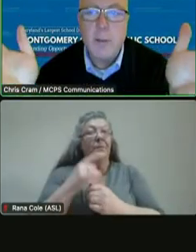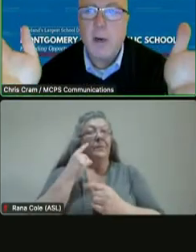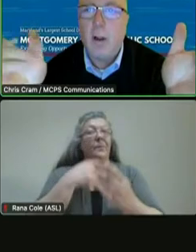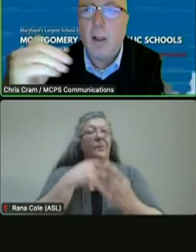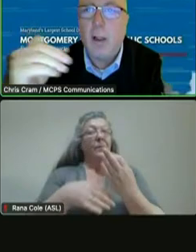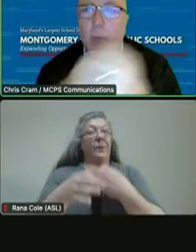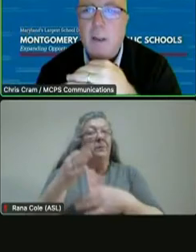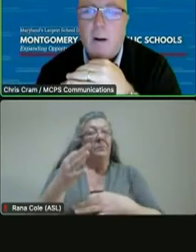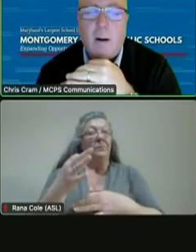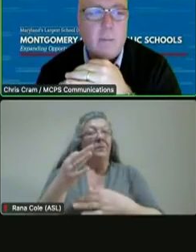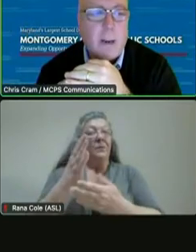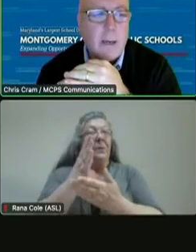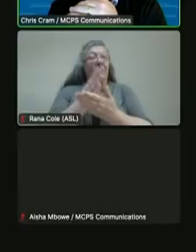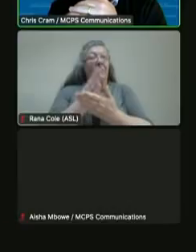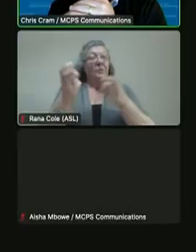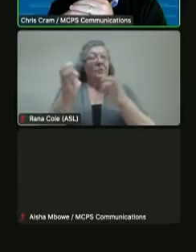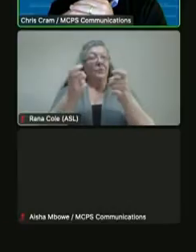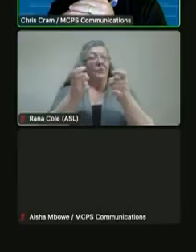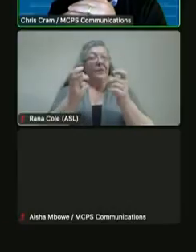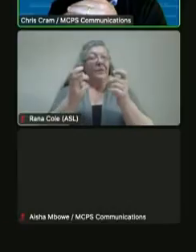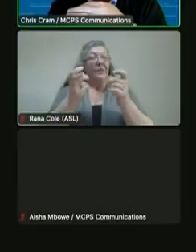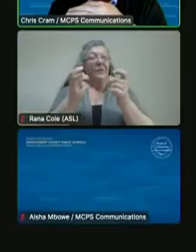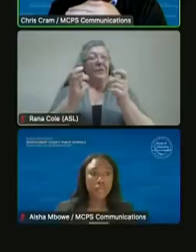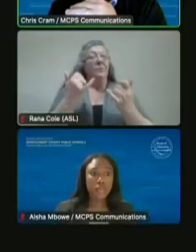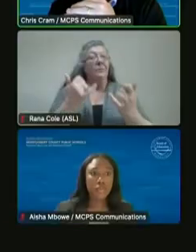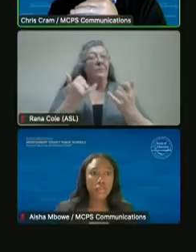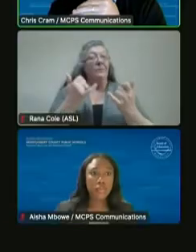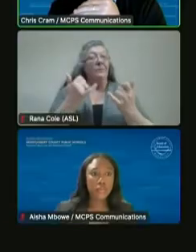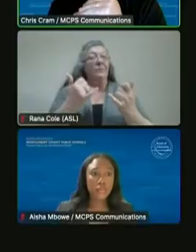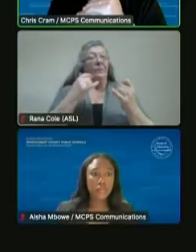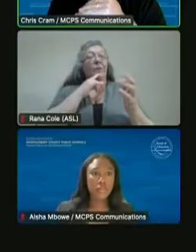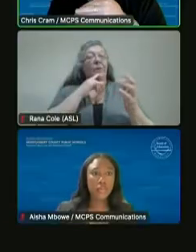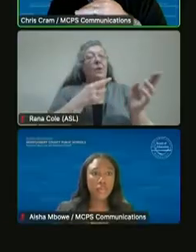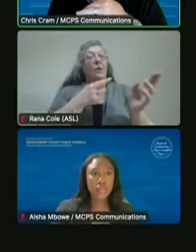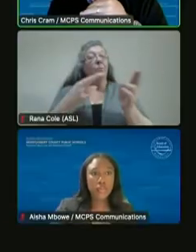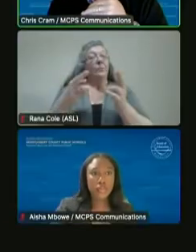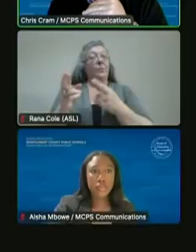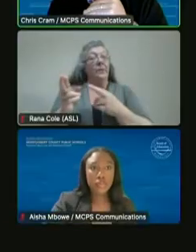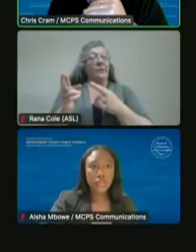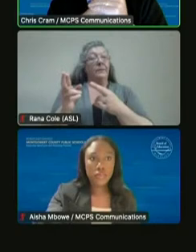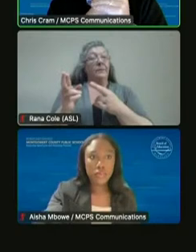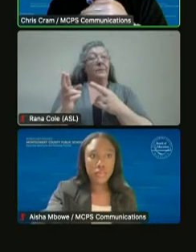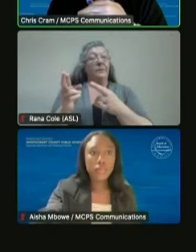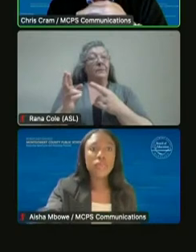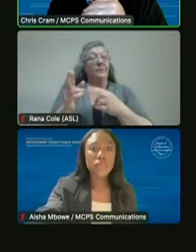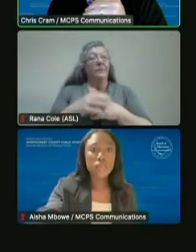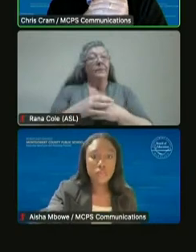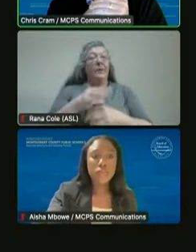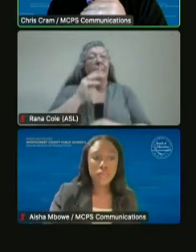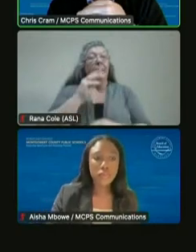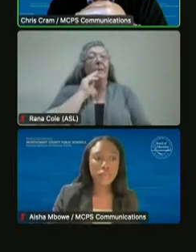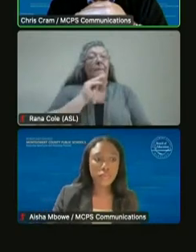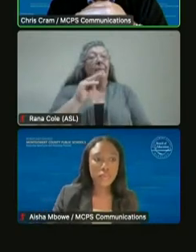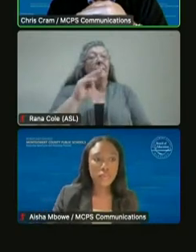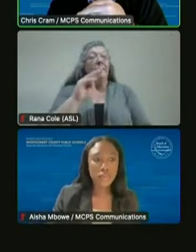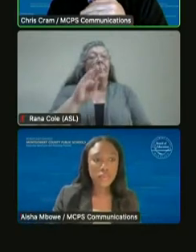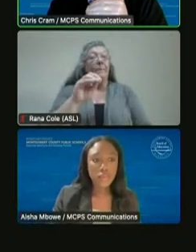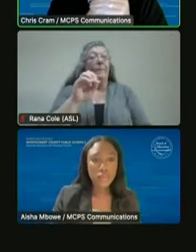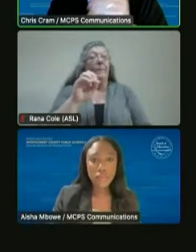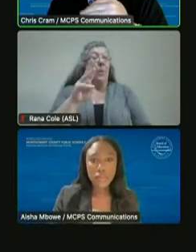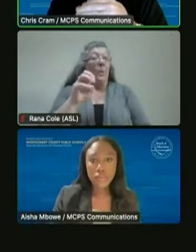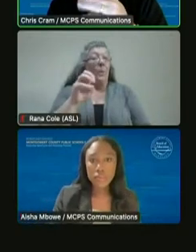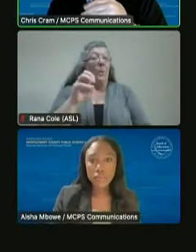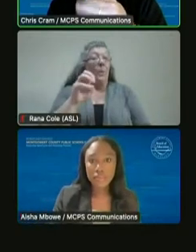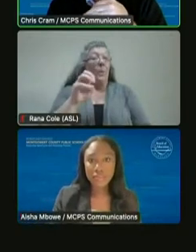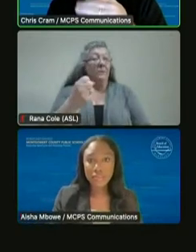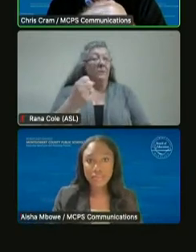Thank you, Mr. Hall. And we are ready. I'm going to turn first to my colleague, Ms. Bo, who's been monitoring the Q&A, who